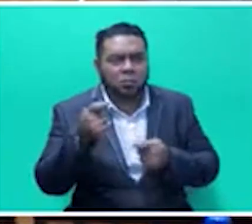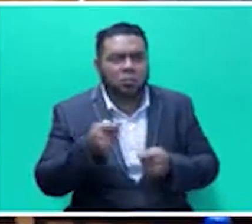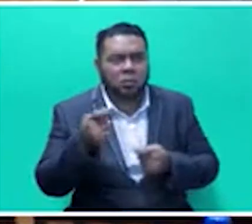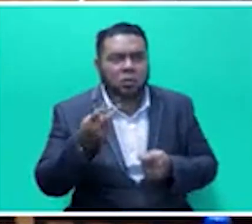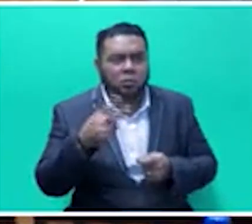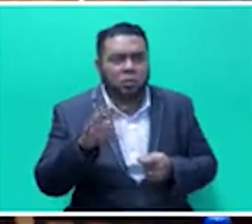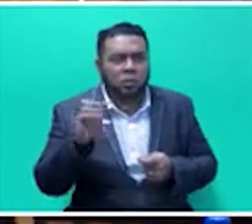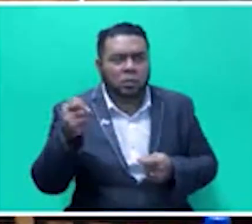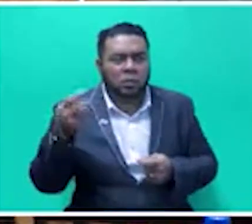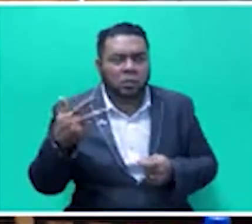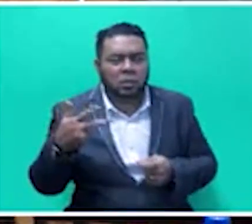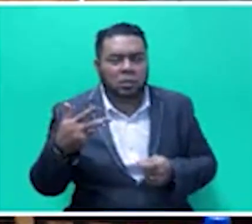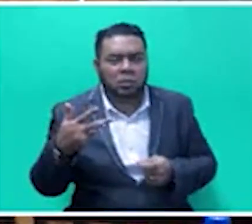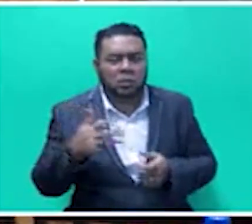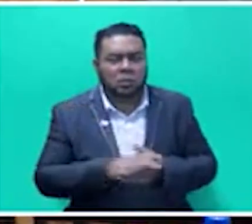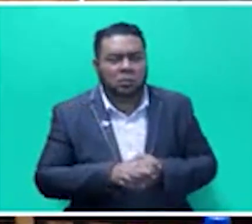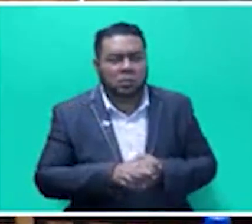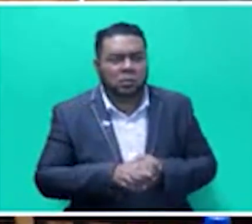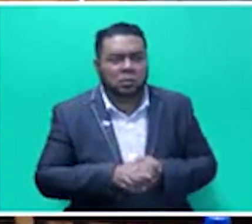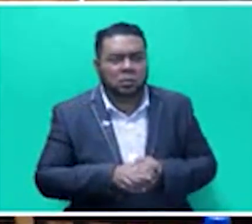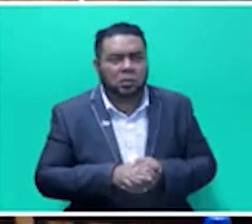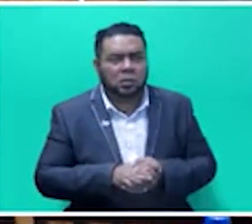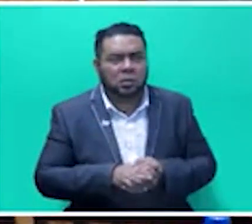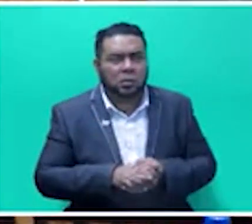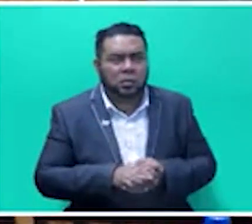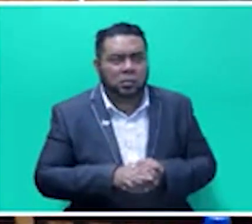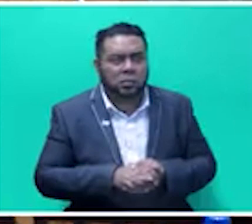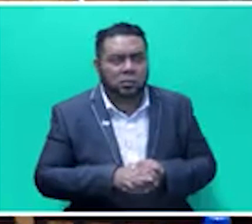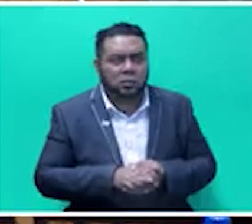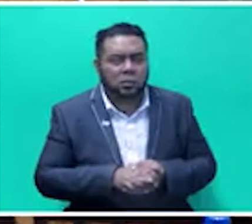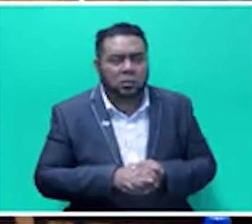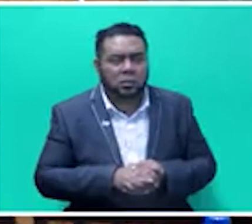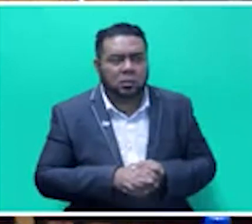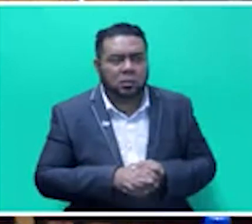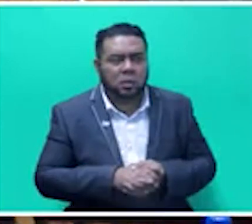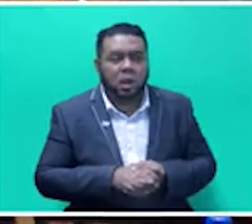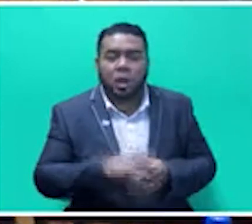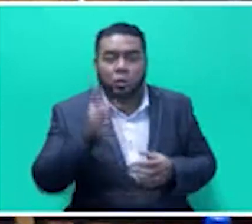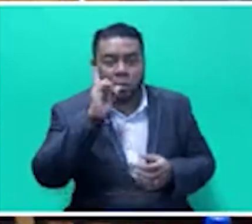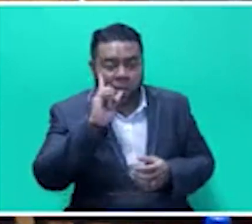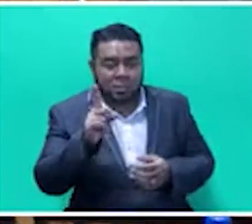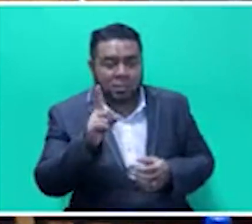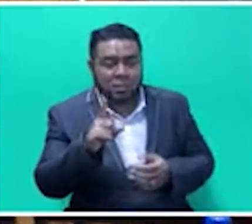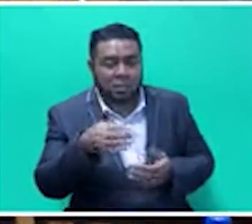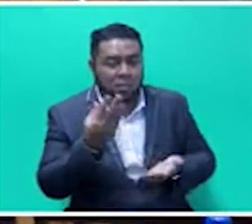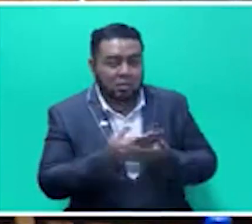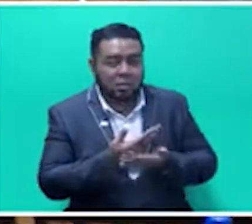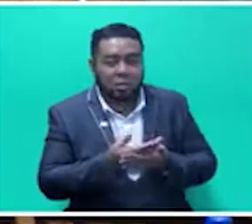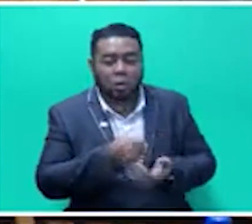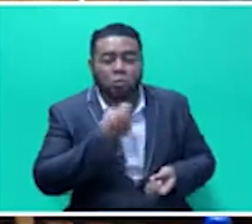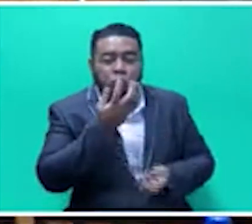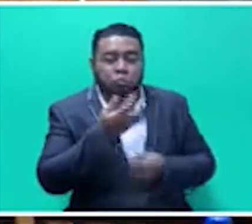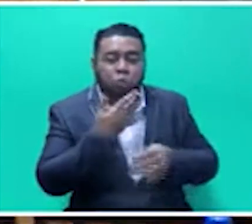2018. I don't know what happened, Mr. Speaker, suddenly. And you can see the filth that is coming from